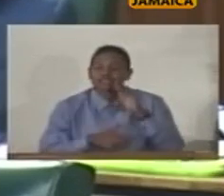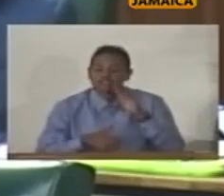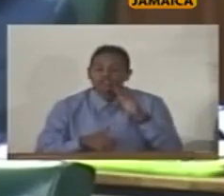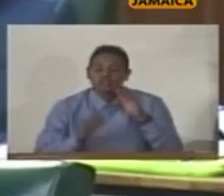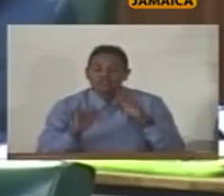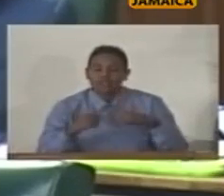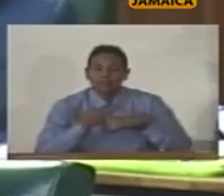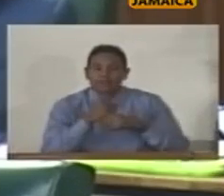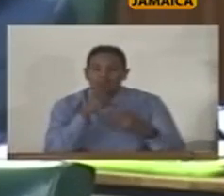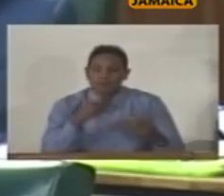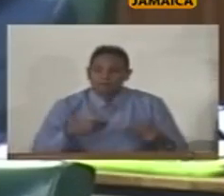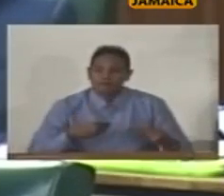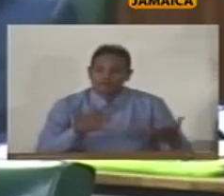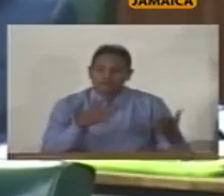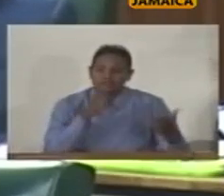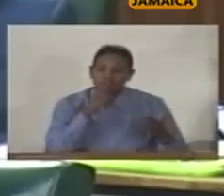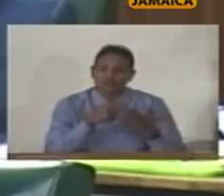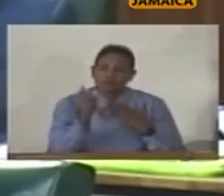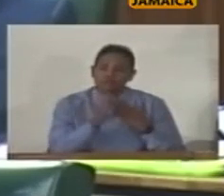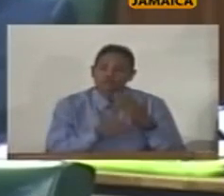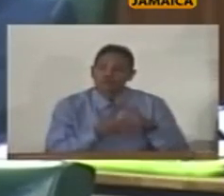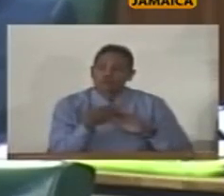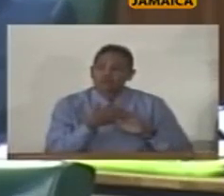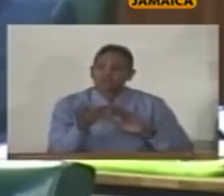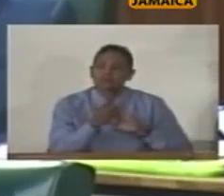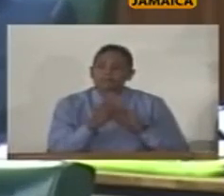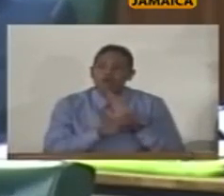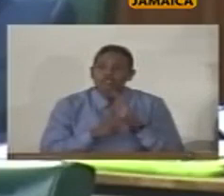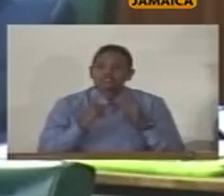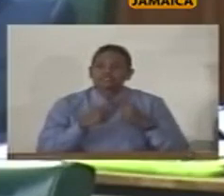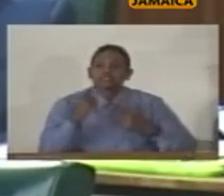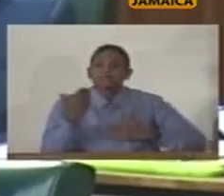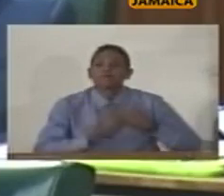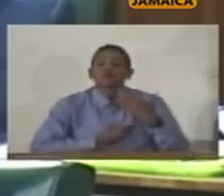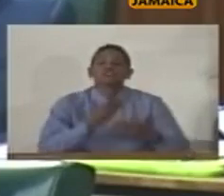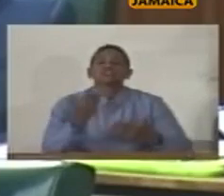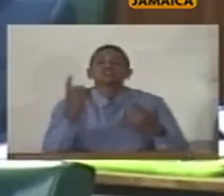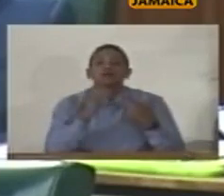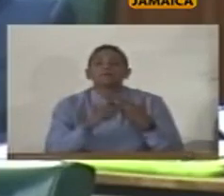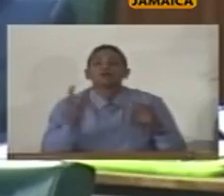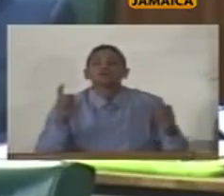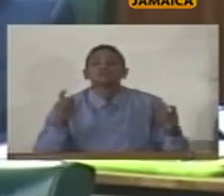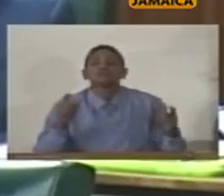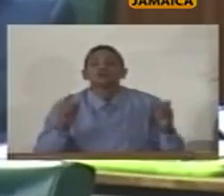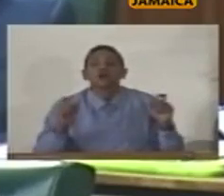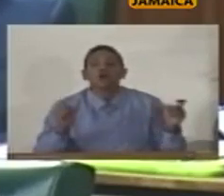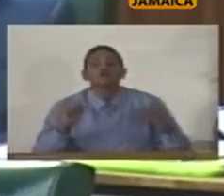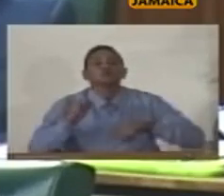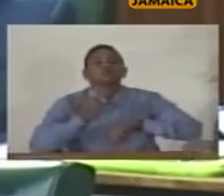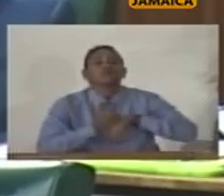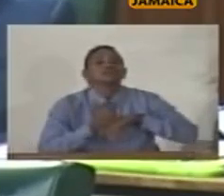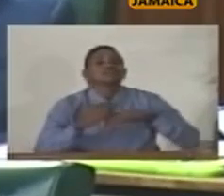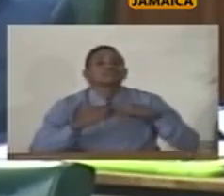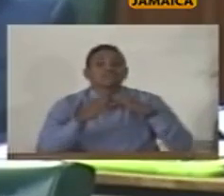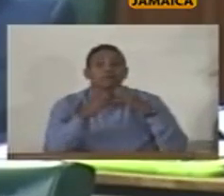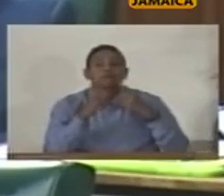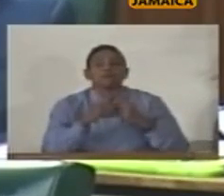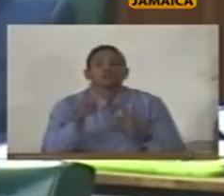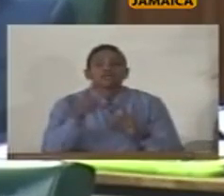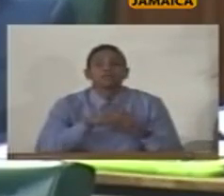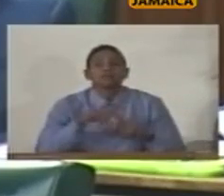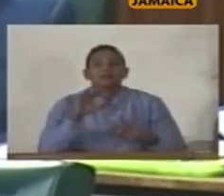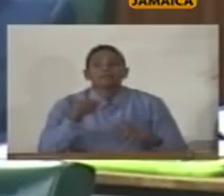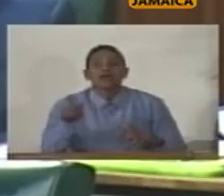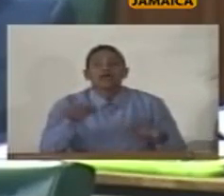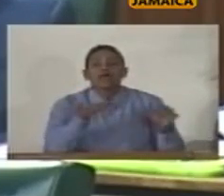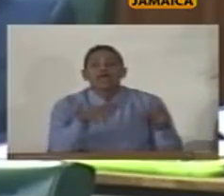make provisions as to the programs, policies, procedures, and controls to be established and implemented by